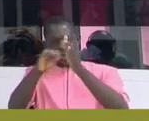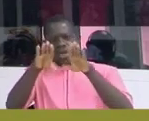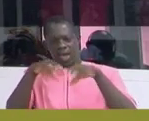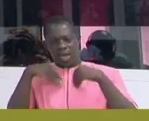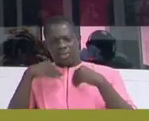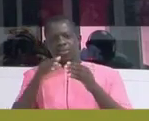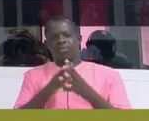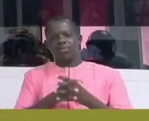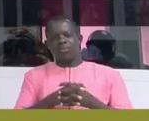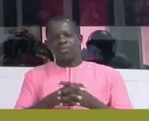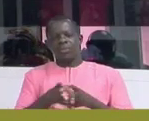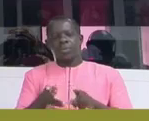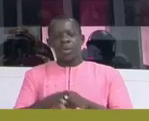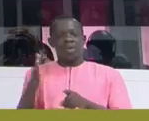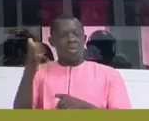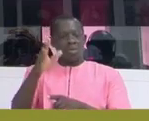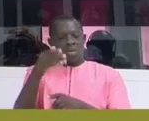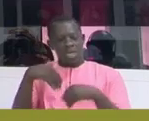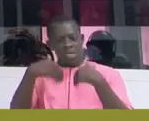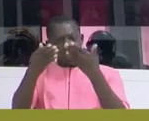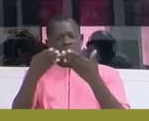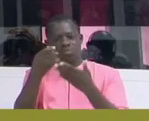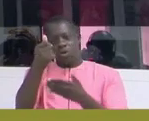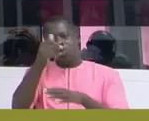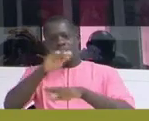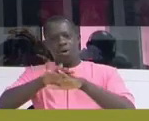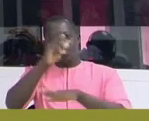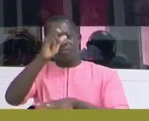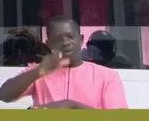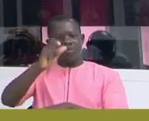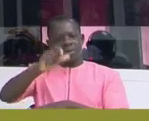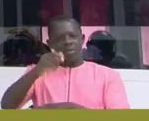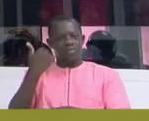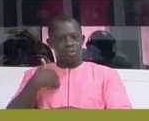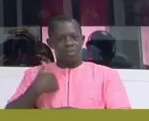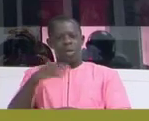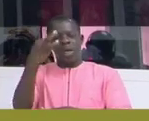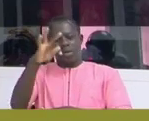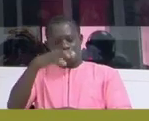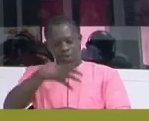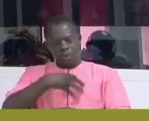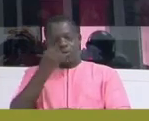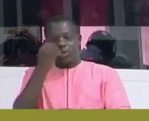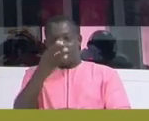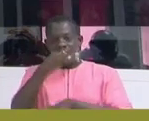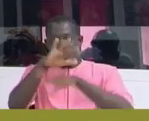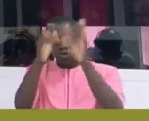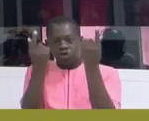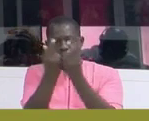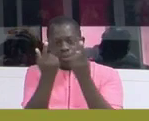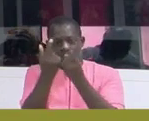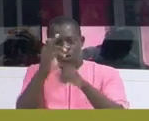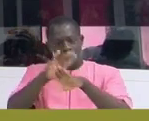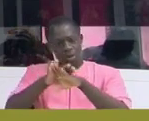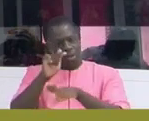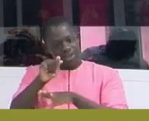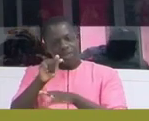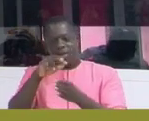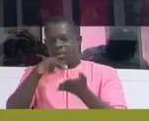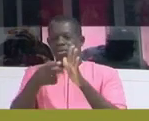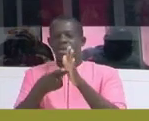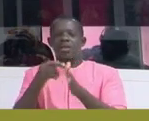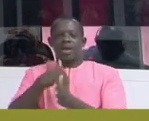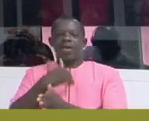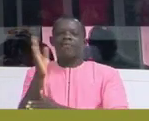Accepted it. But whether he was given the money to the village, if I want to say anything about